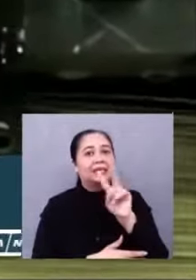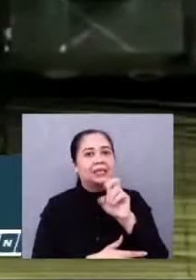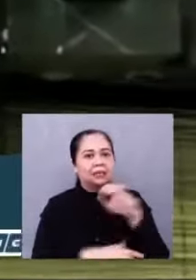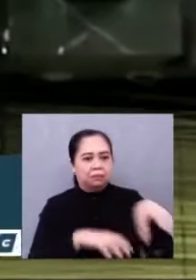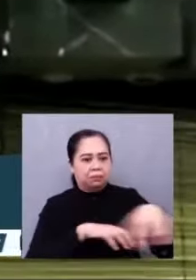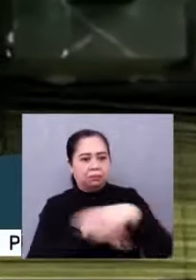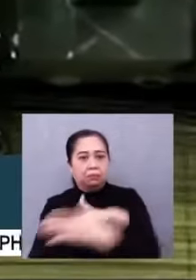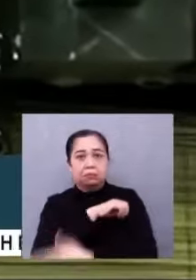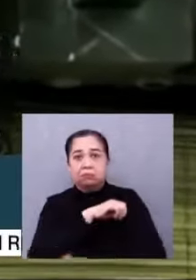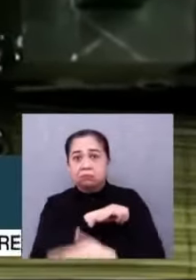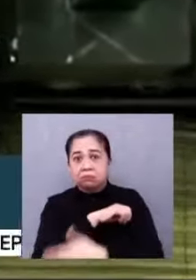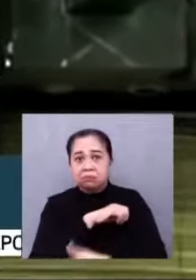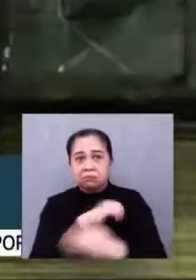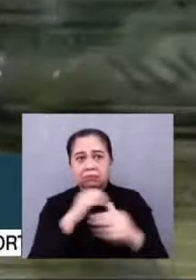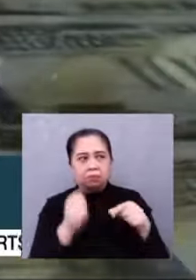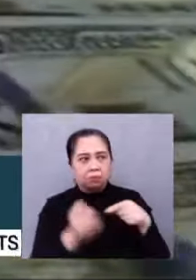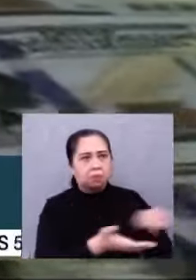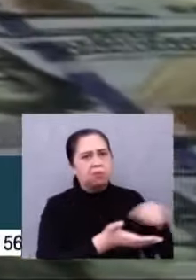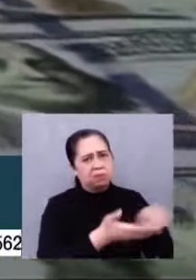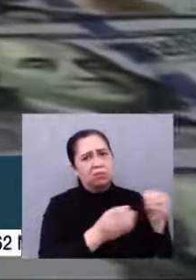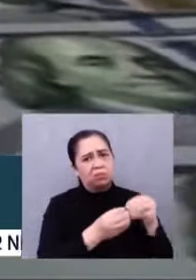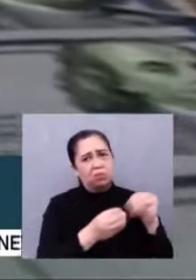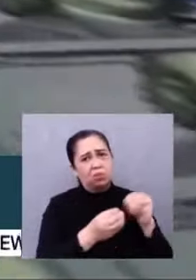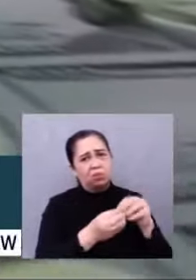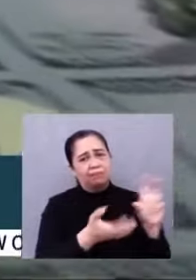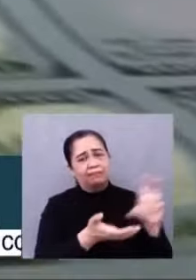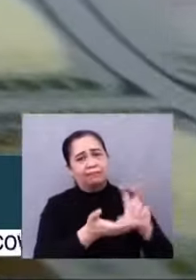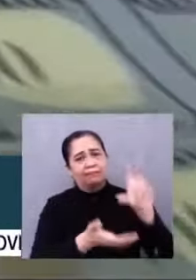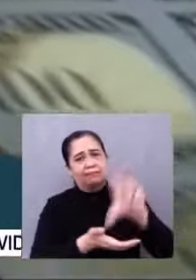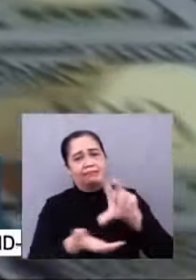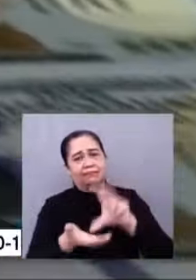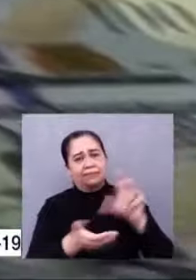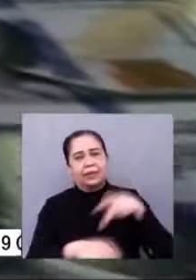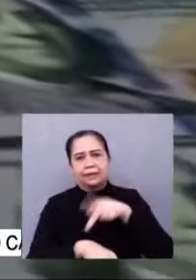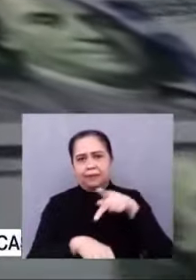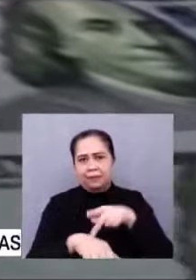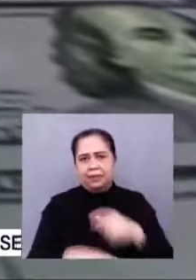countries outpace foreign investments in the Philippines.